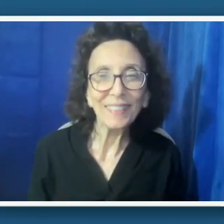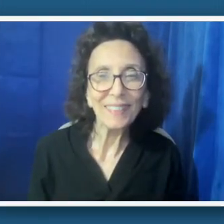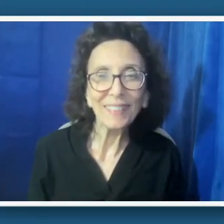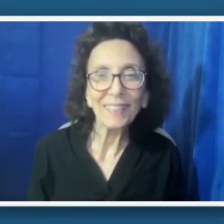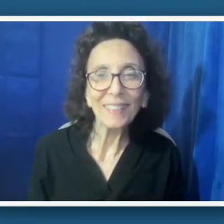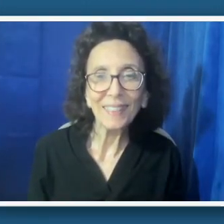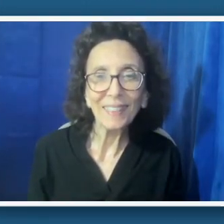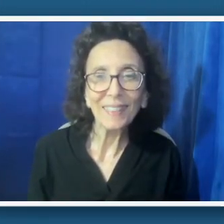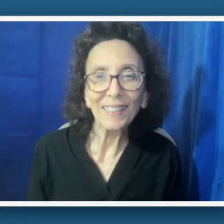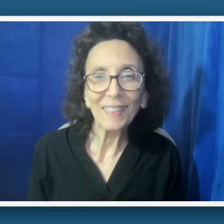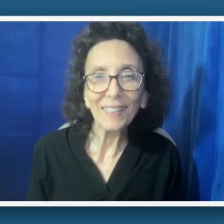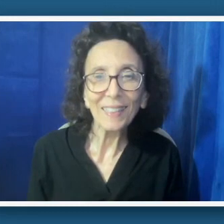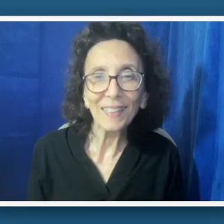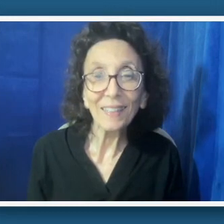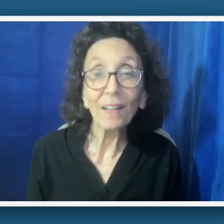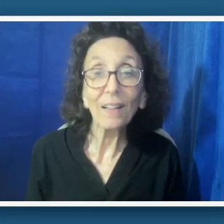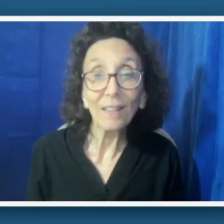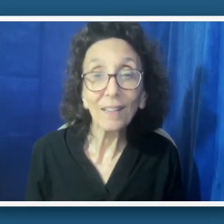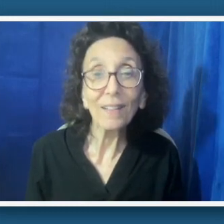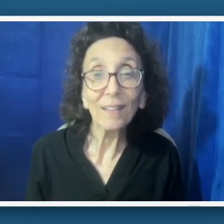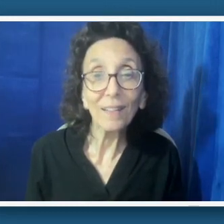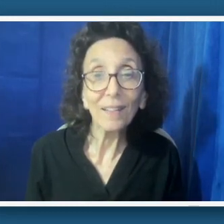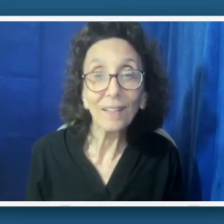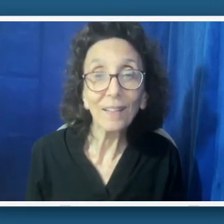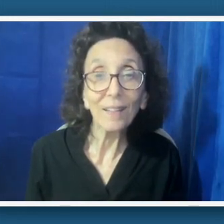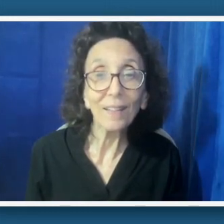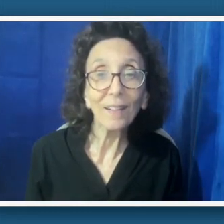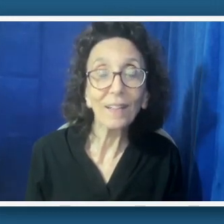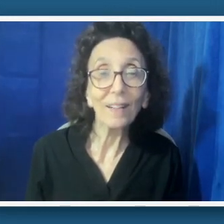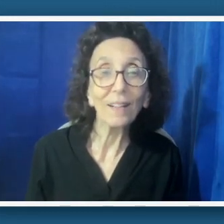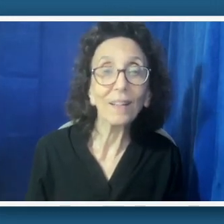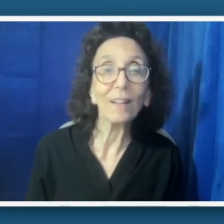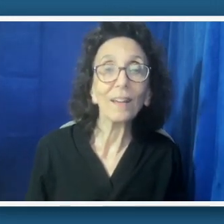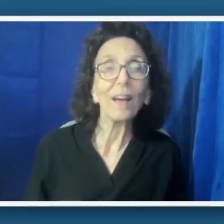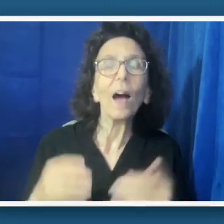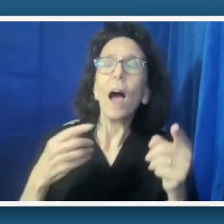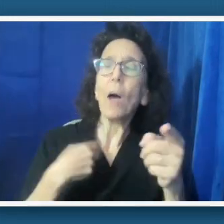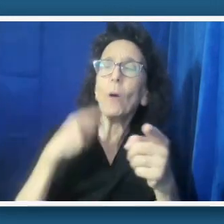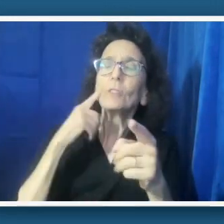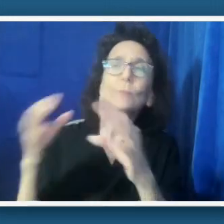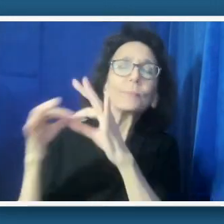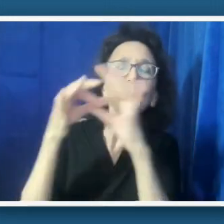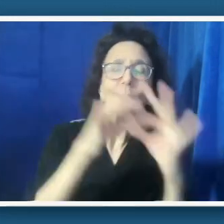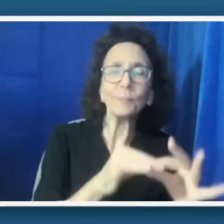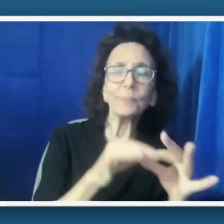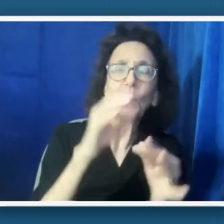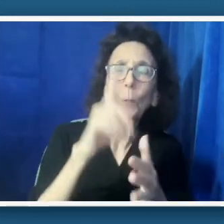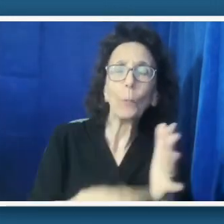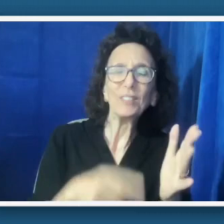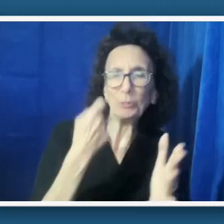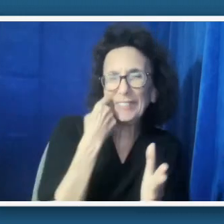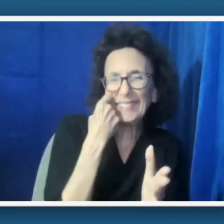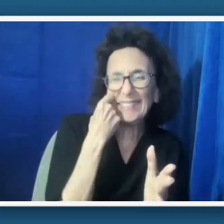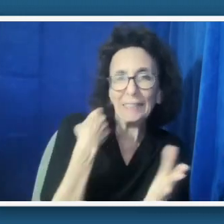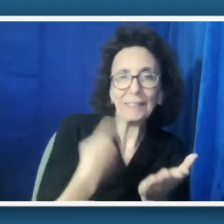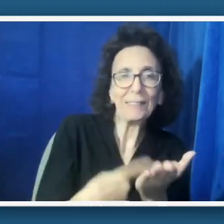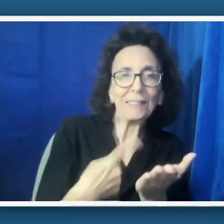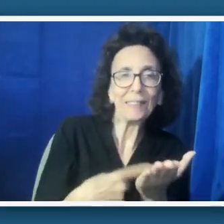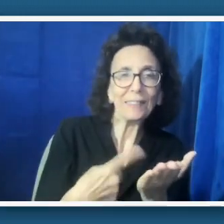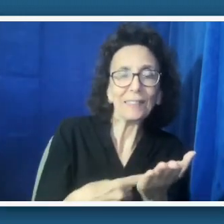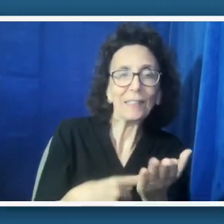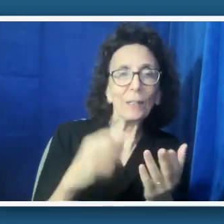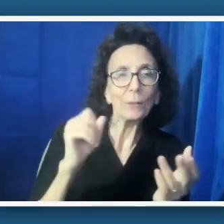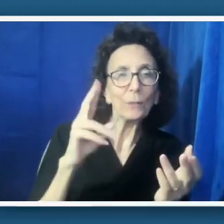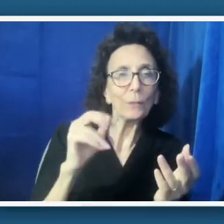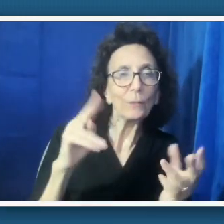Gonna start with one of the questions that most closely aligns with what you were talking about just now towards the end of your presentation, Maureen. Susan